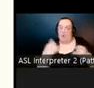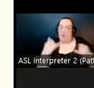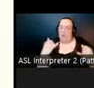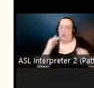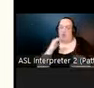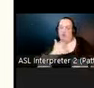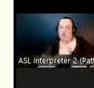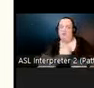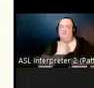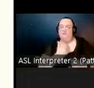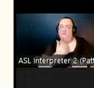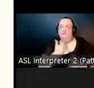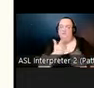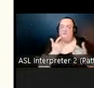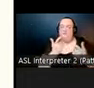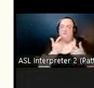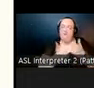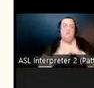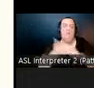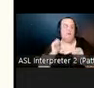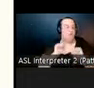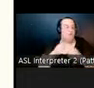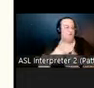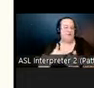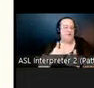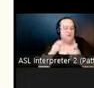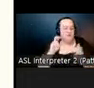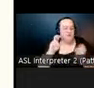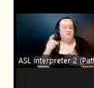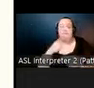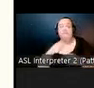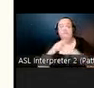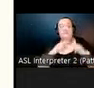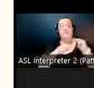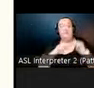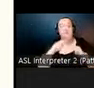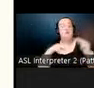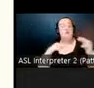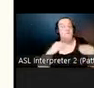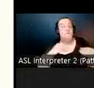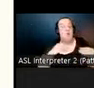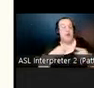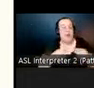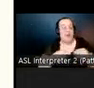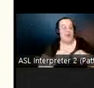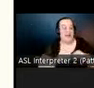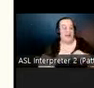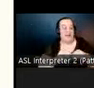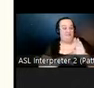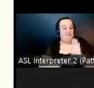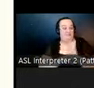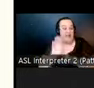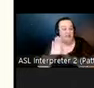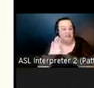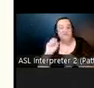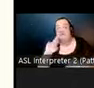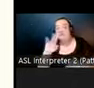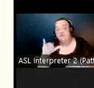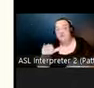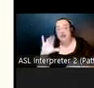most challenging situation, which is construction market inflation. Supply chain and shipping